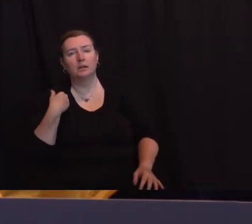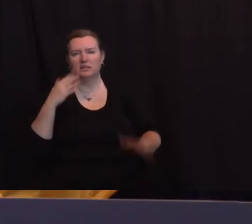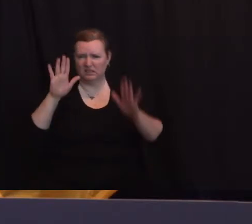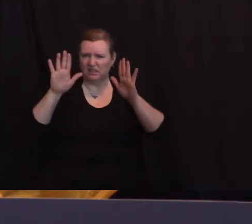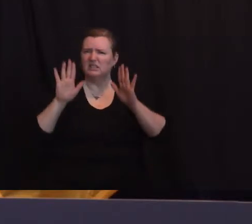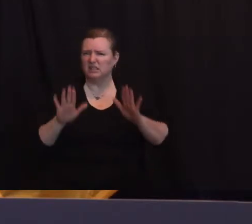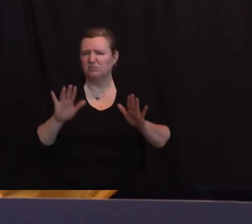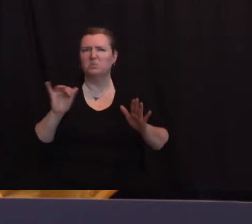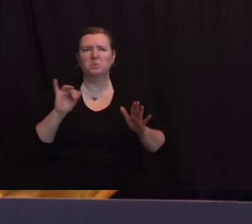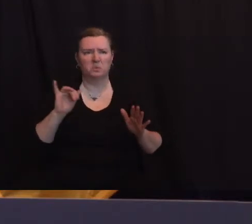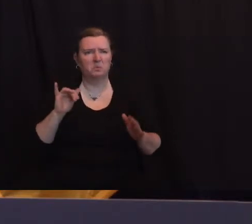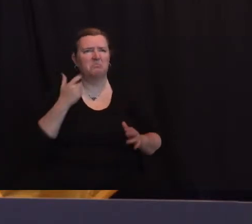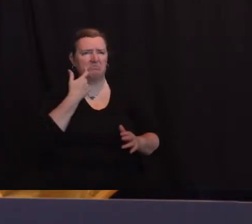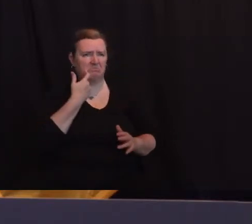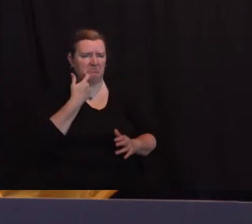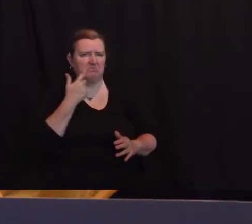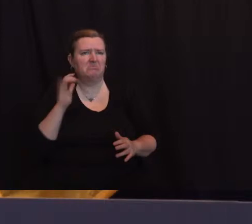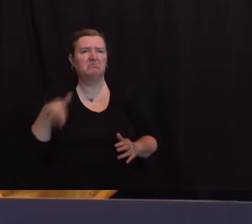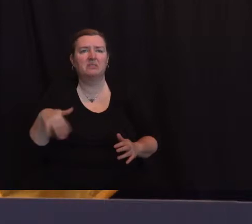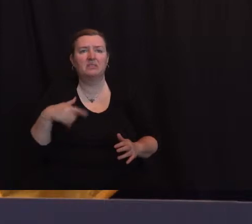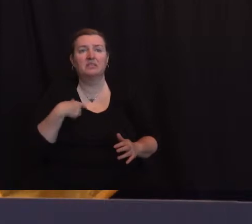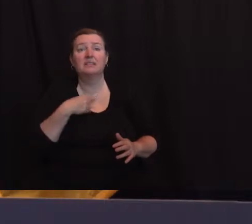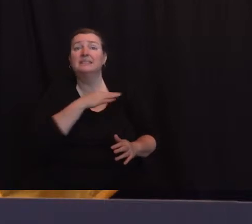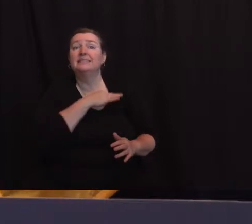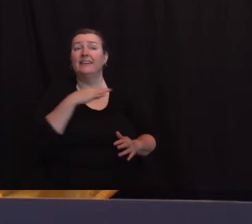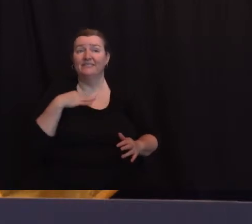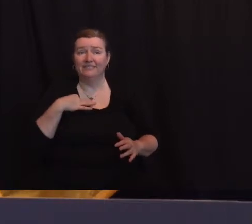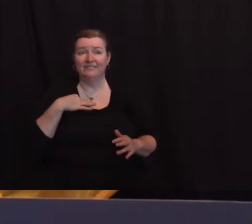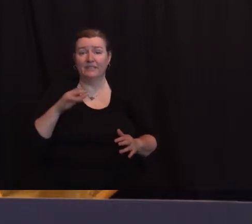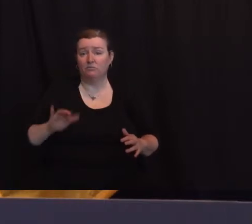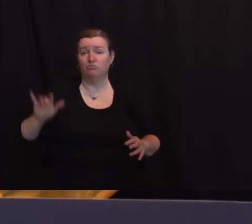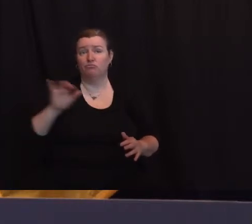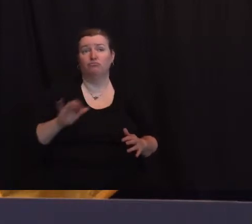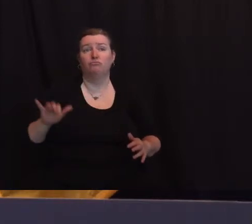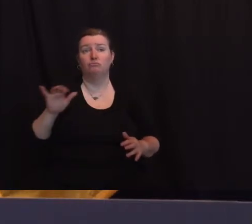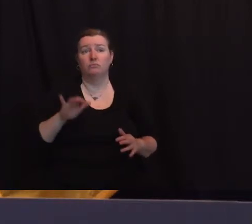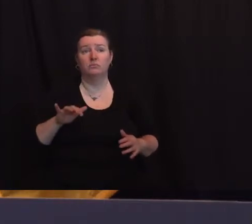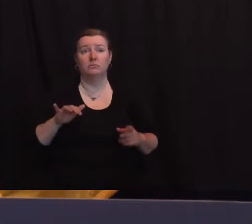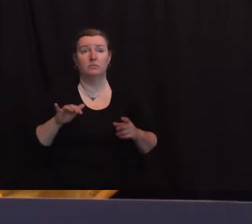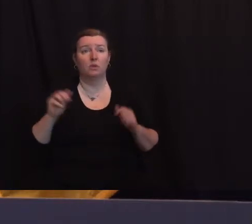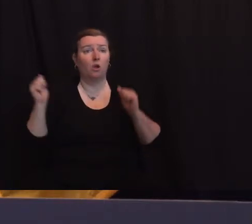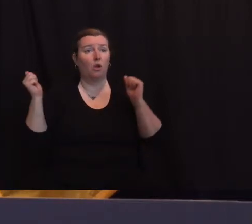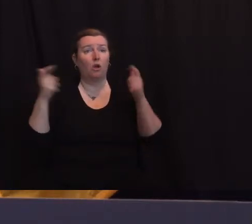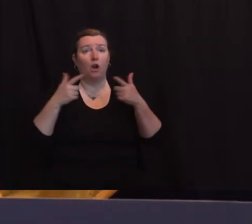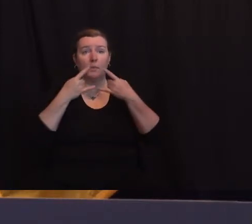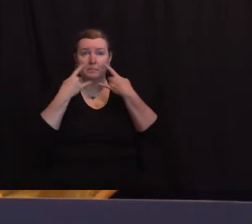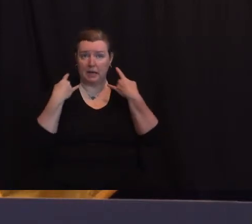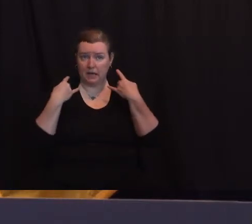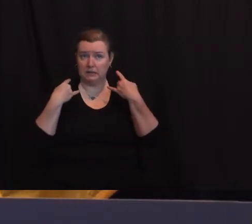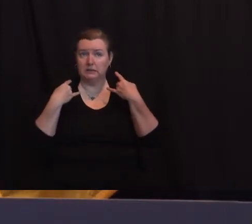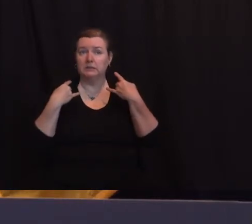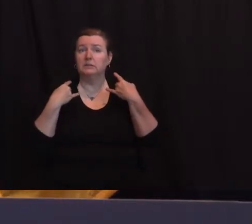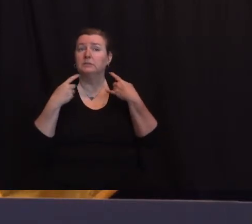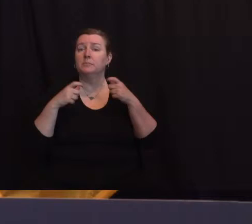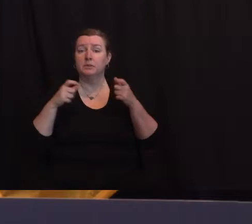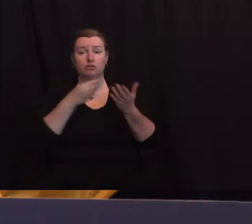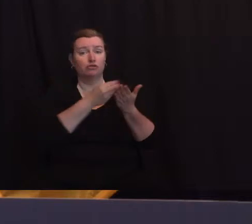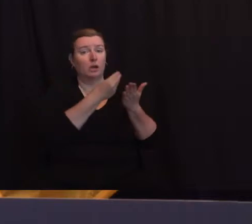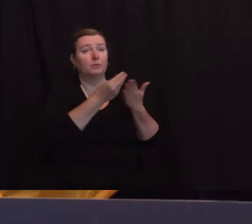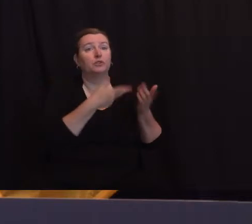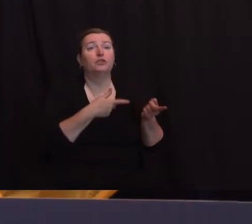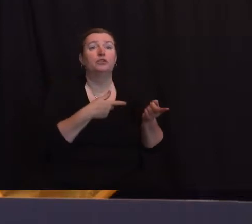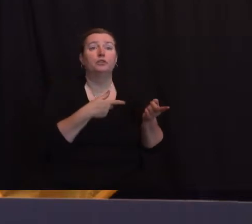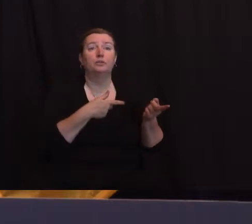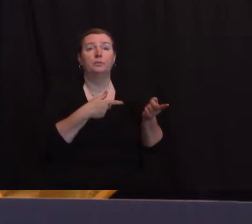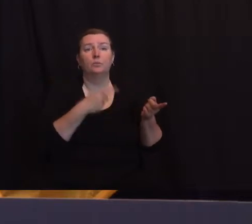Sunday. The staff, I think, overwhelmingly, if not entirely, masked. The clientele, a